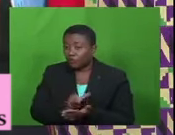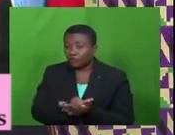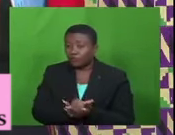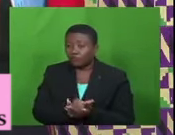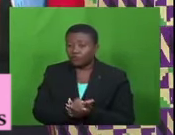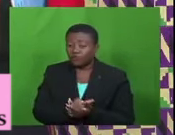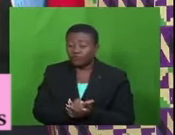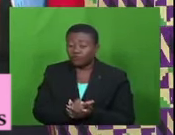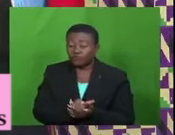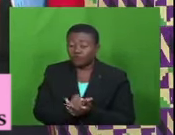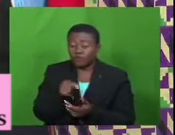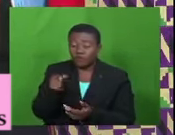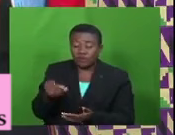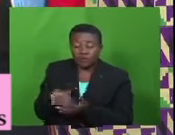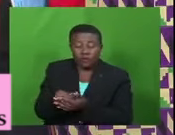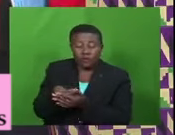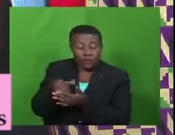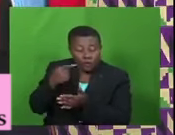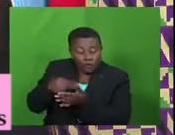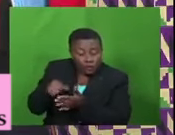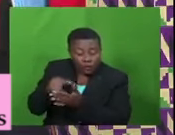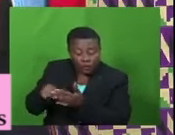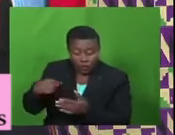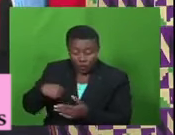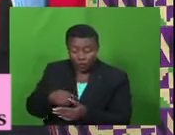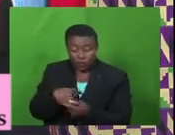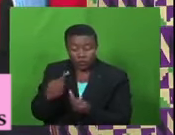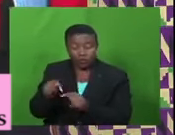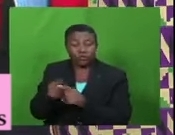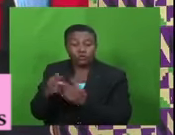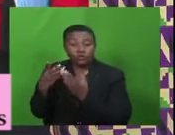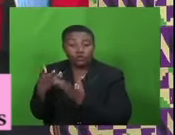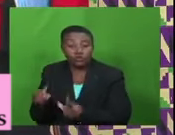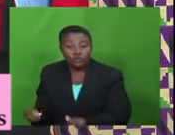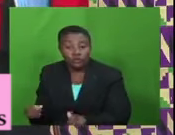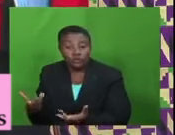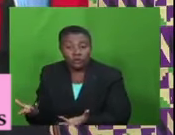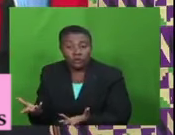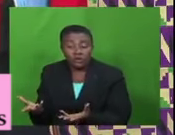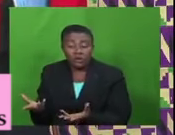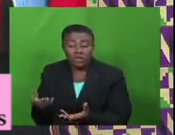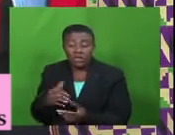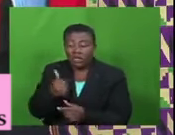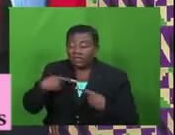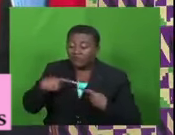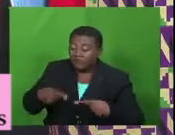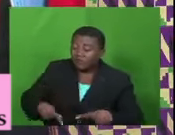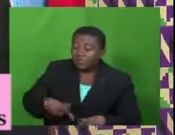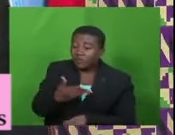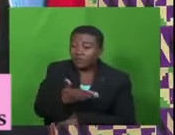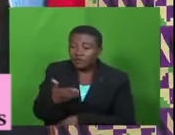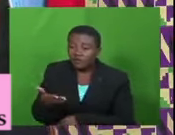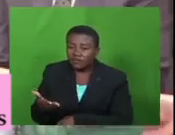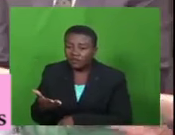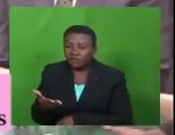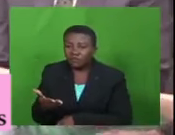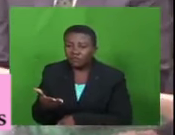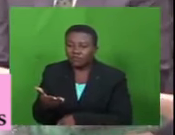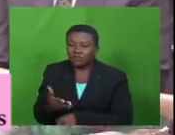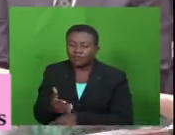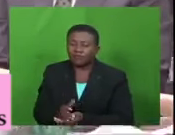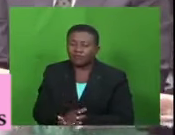fiscal and debt sustainability issue we are addressing, fiscal adjustments and structural reforms are not